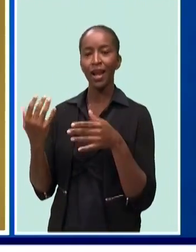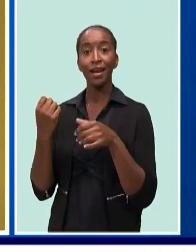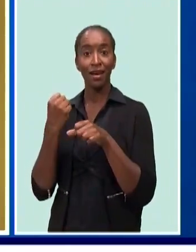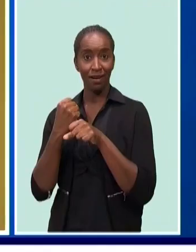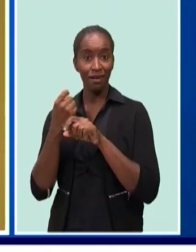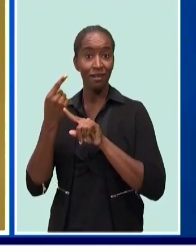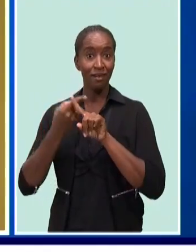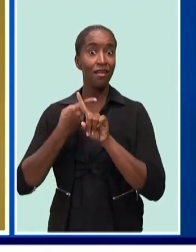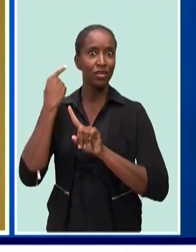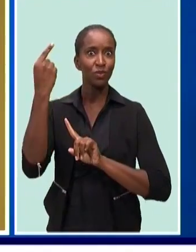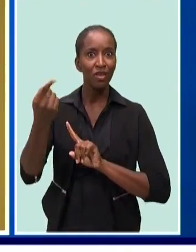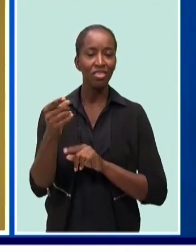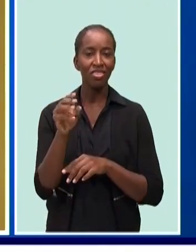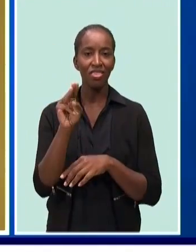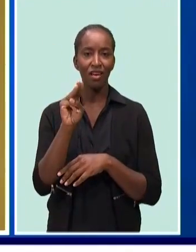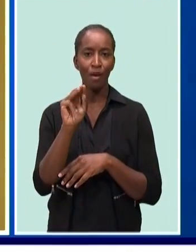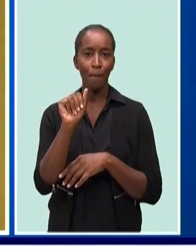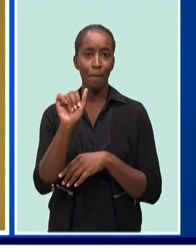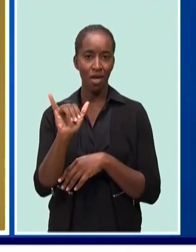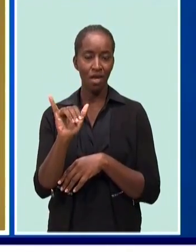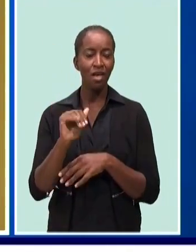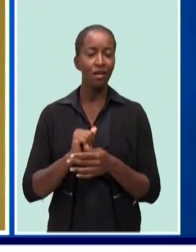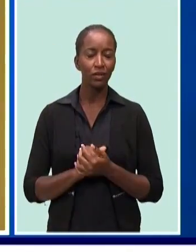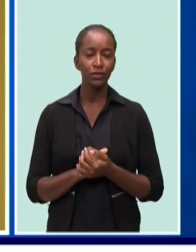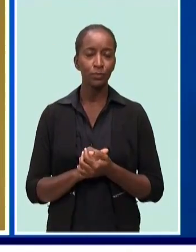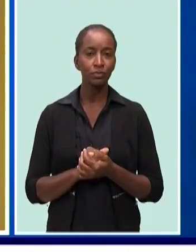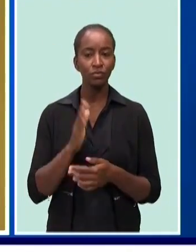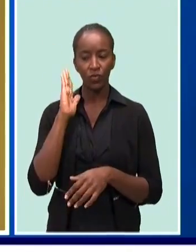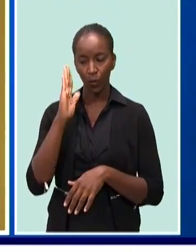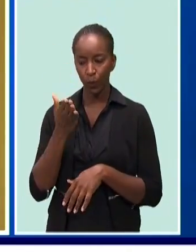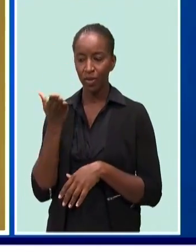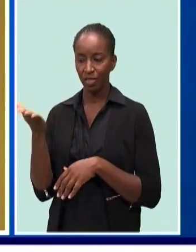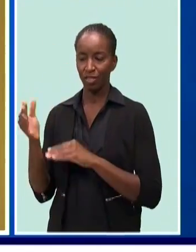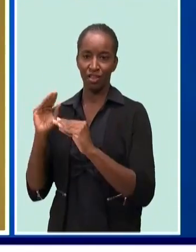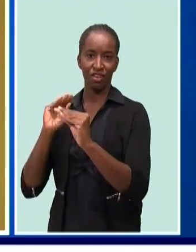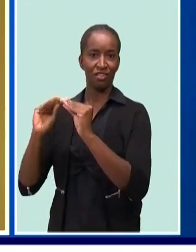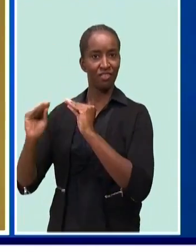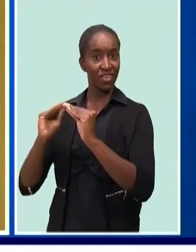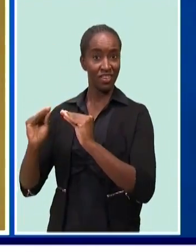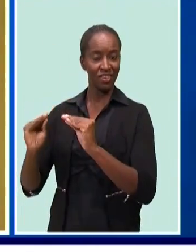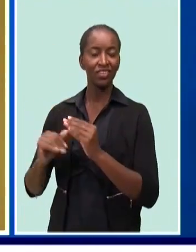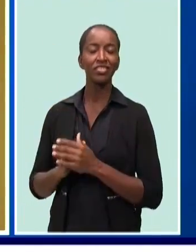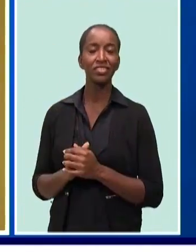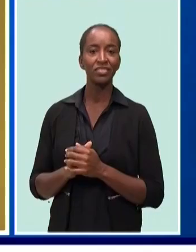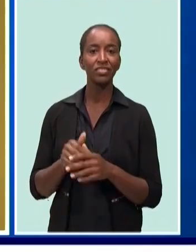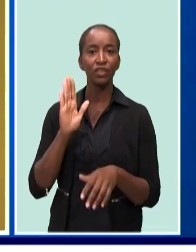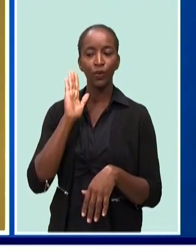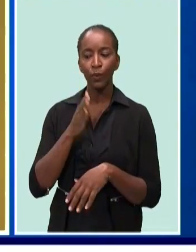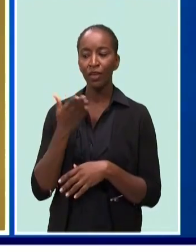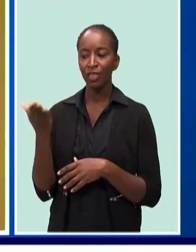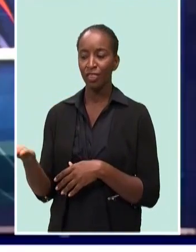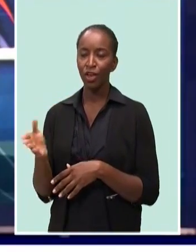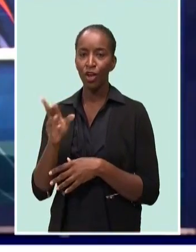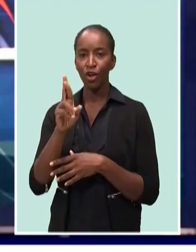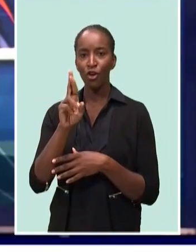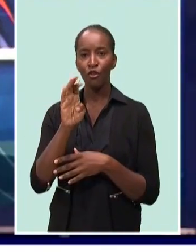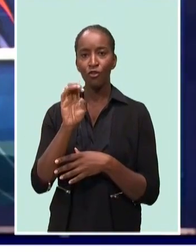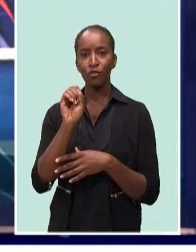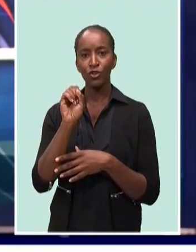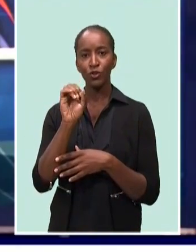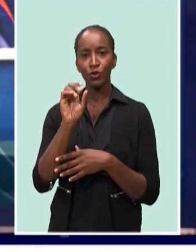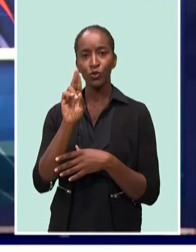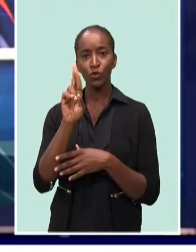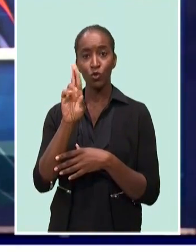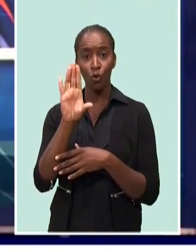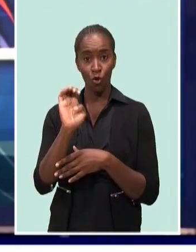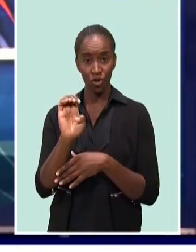May. And that is going to be refurbished. That will become a center, a resource center. Well,